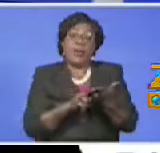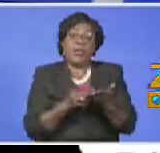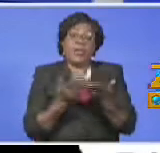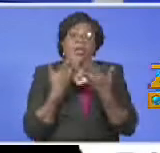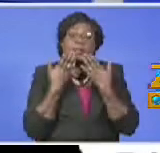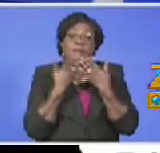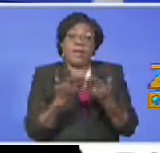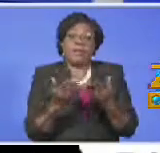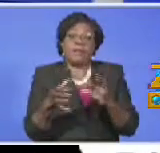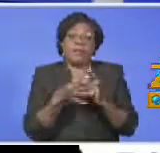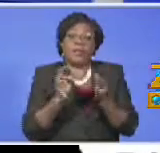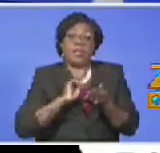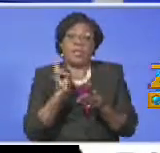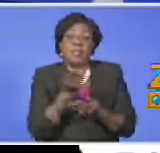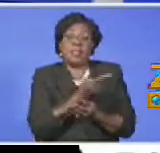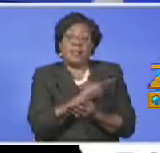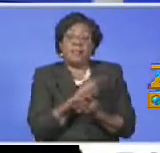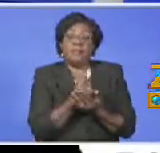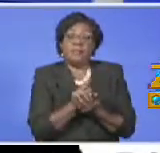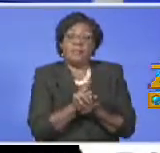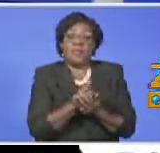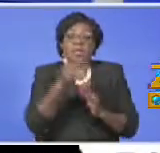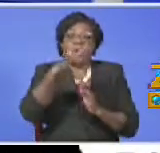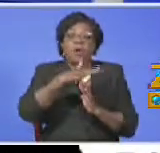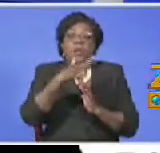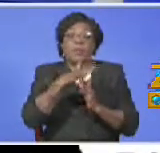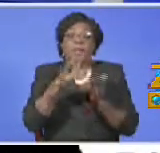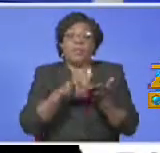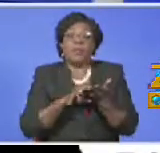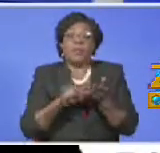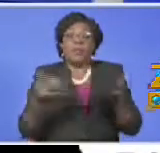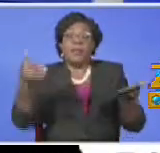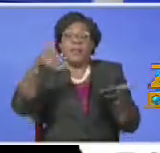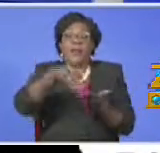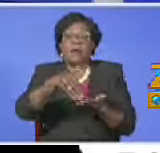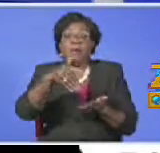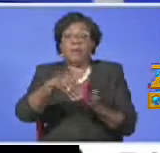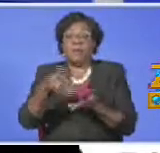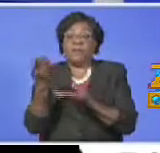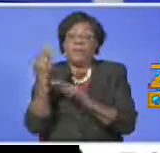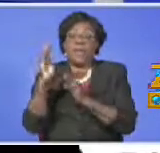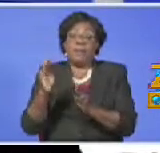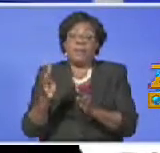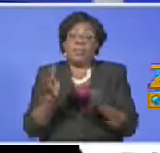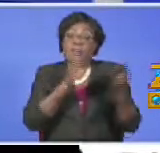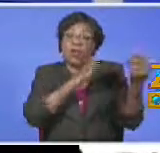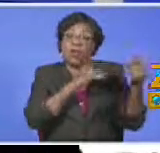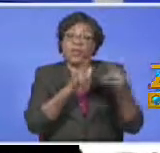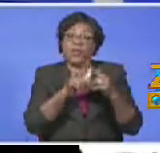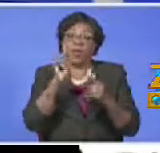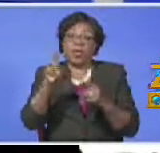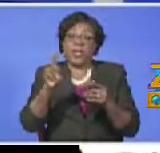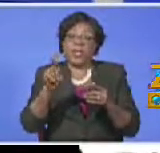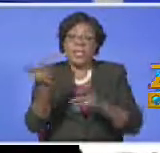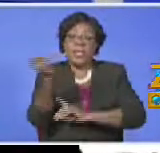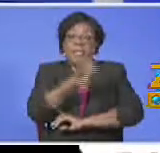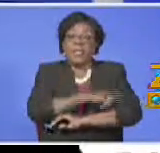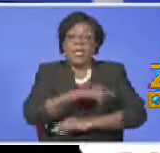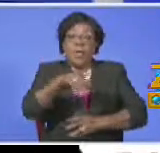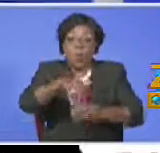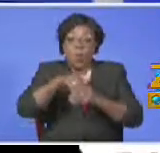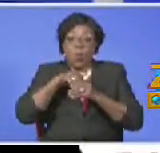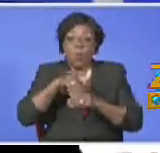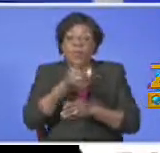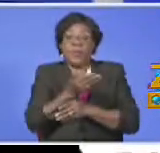thanks so much for joining us tonight. Well, topping the news, thousands of Bahamians are hoping to one day add homeowner to their